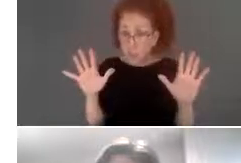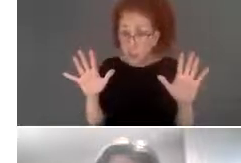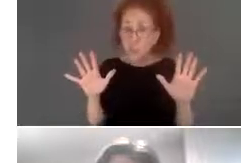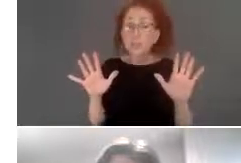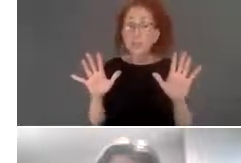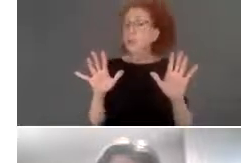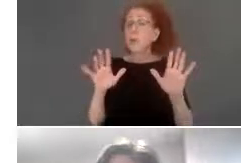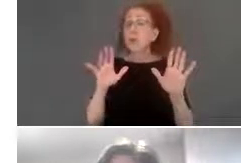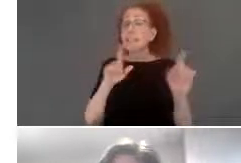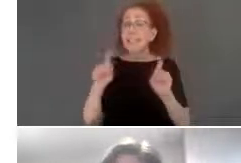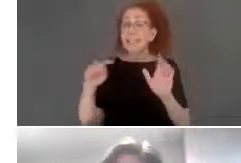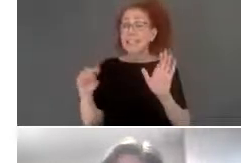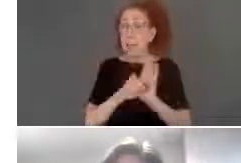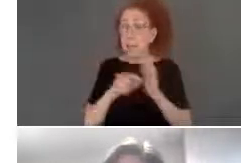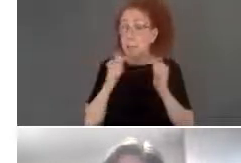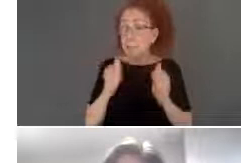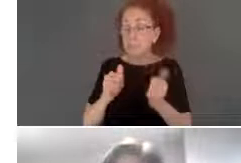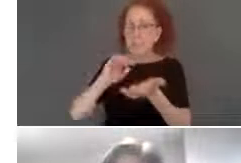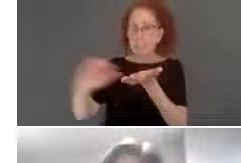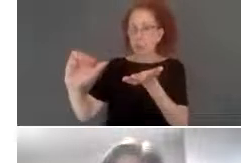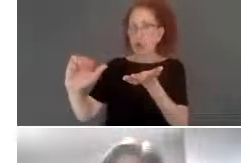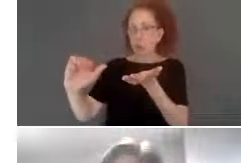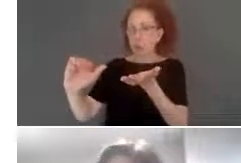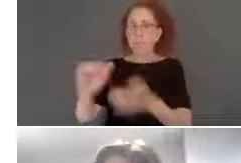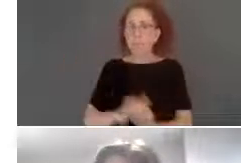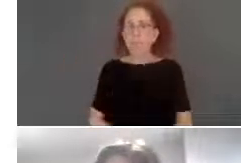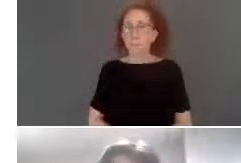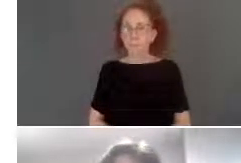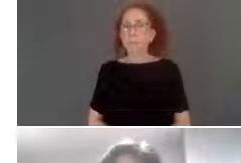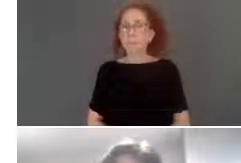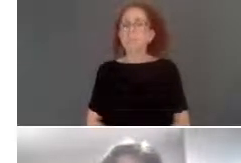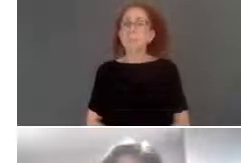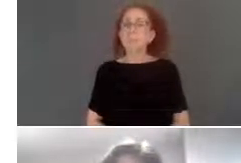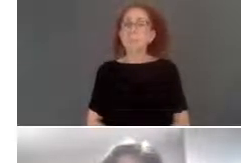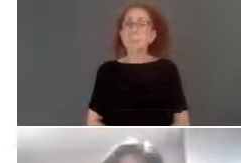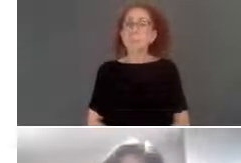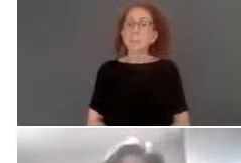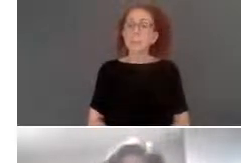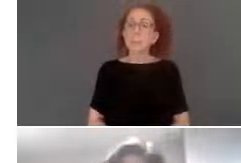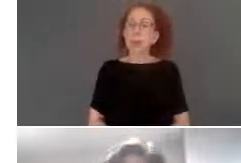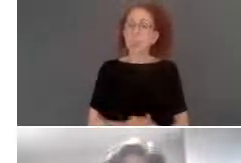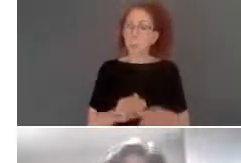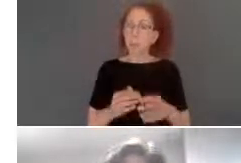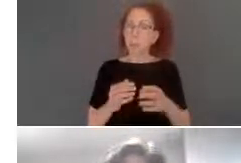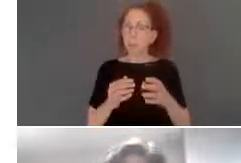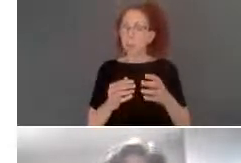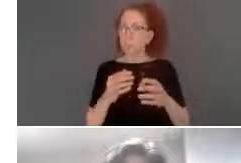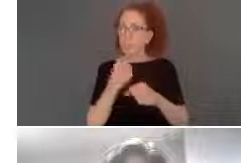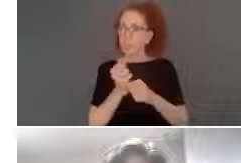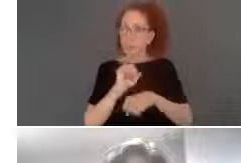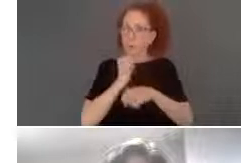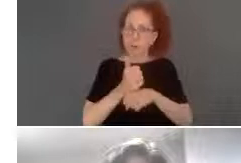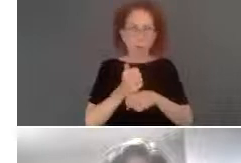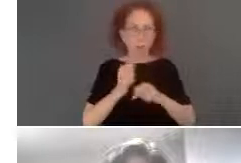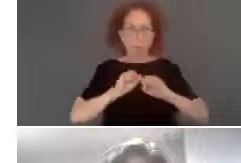negative test result, they are discharged from our hotel, and we make arrangements for them to go back to wherever